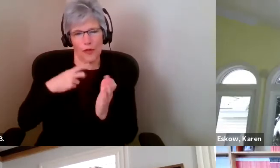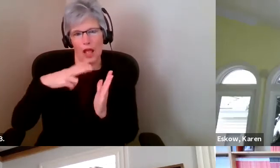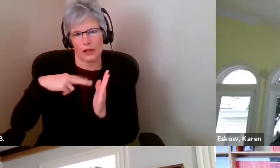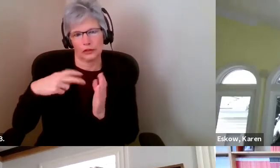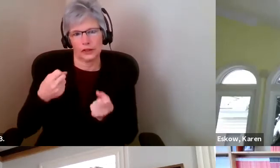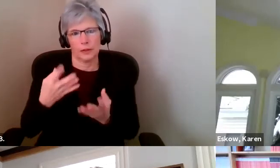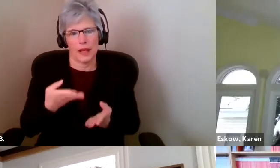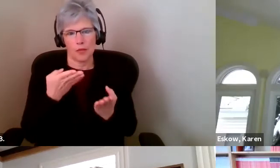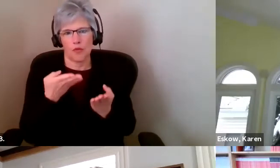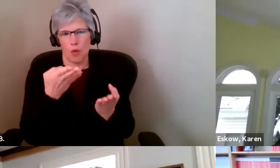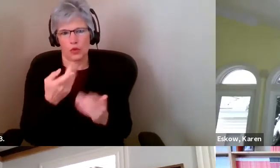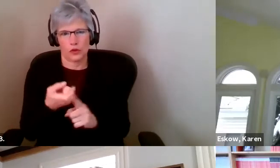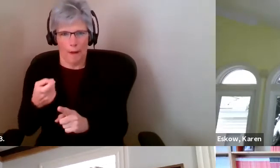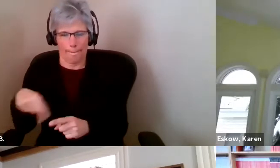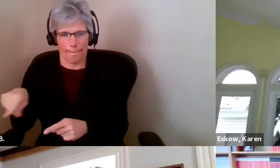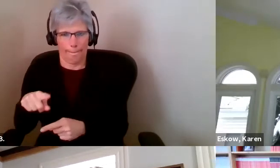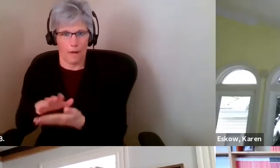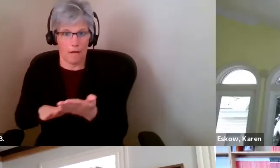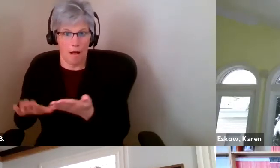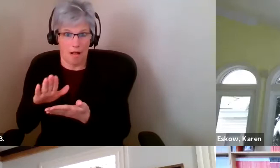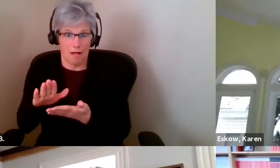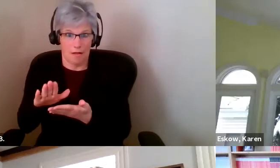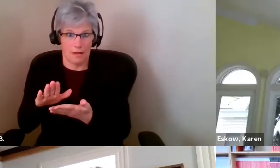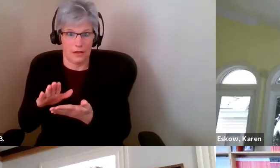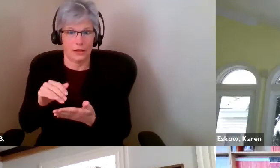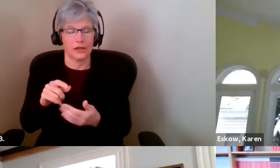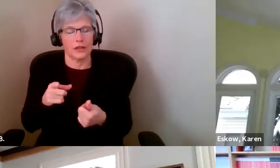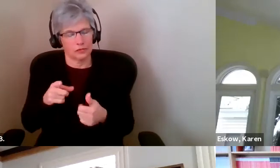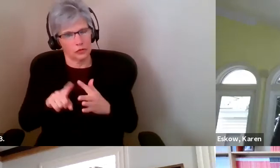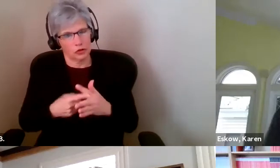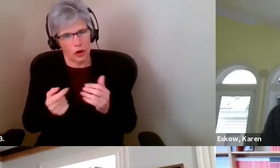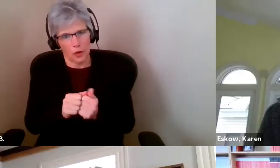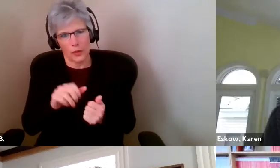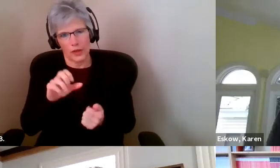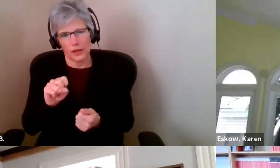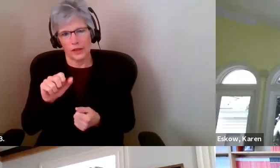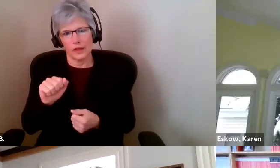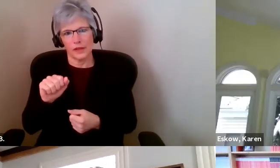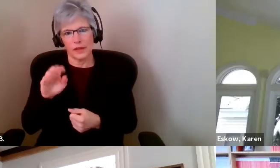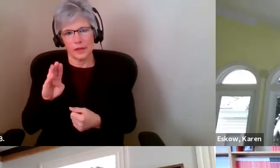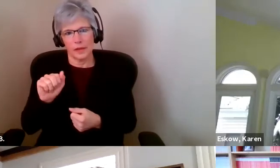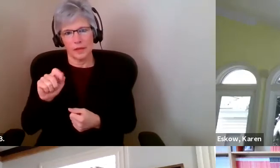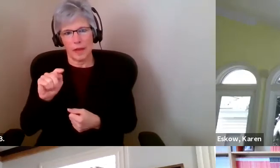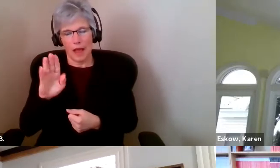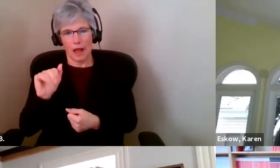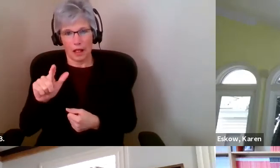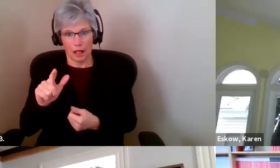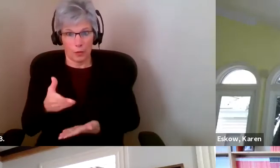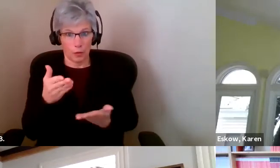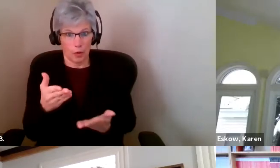the college. So starting with sabbatical proposals earlier on in the semester last year, and then